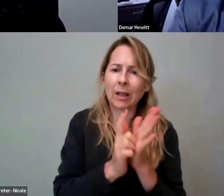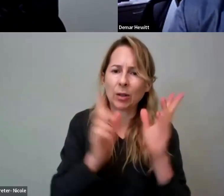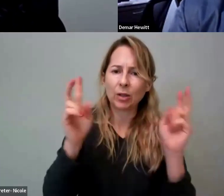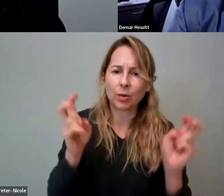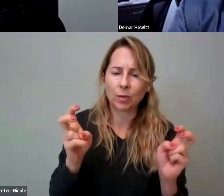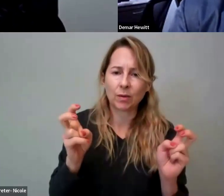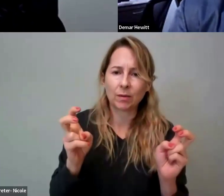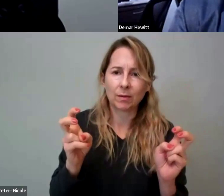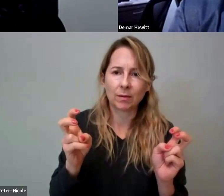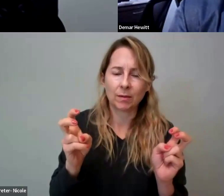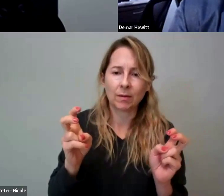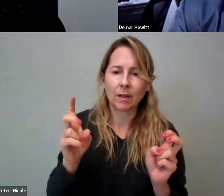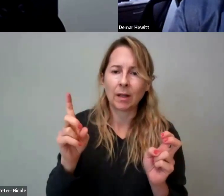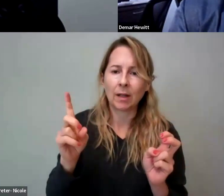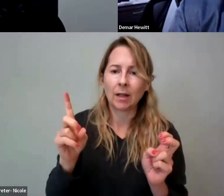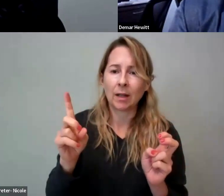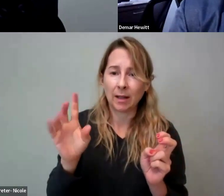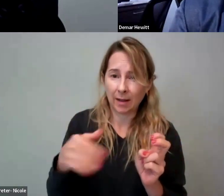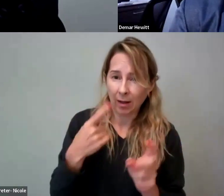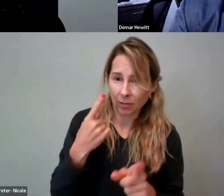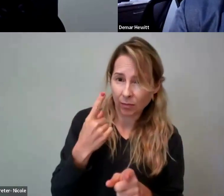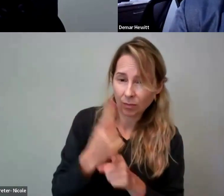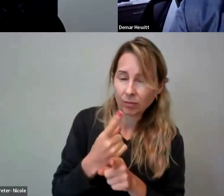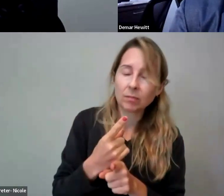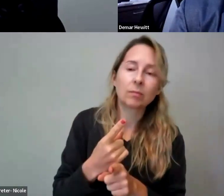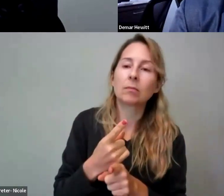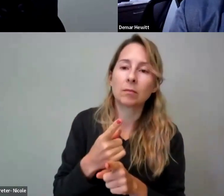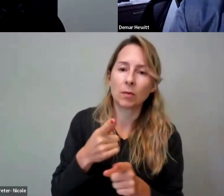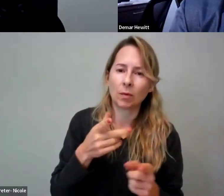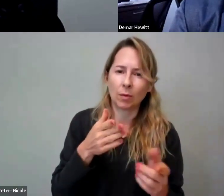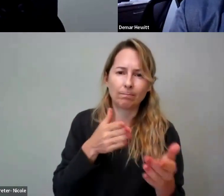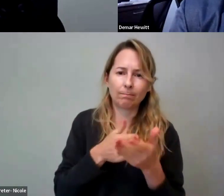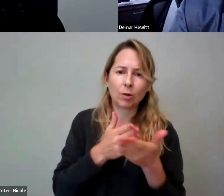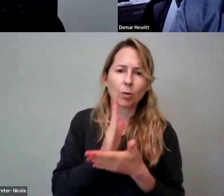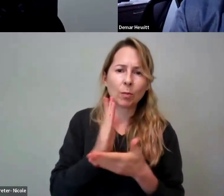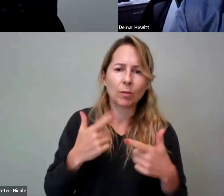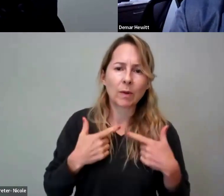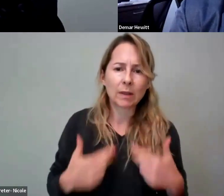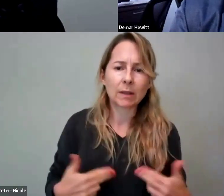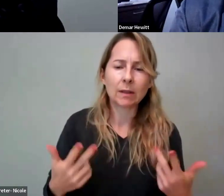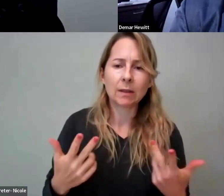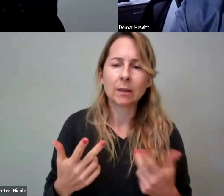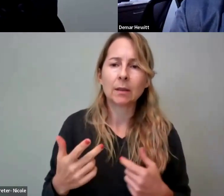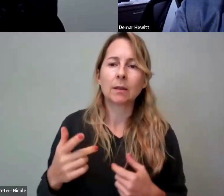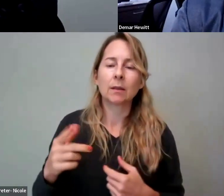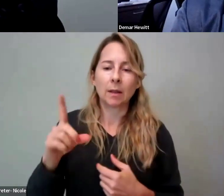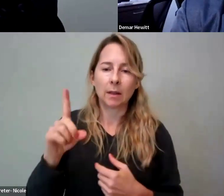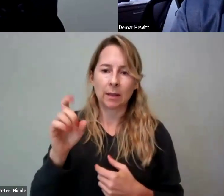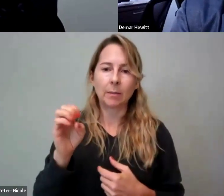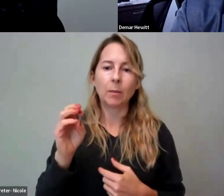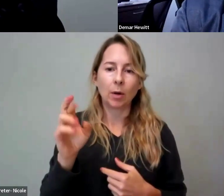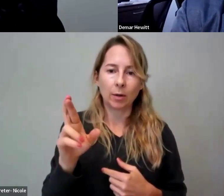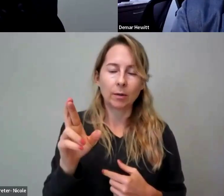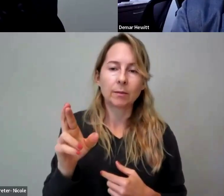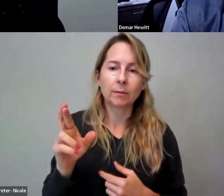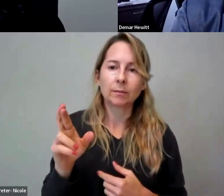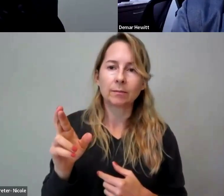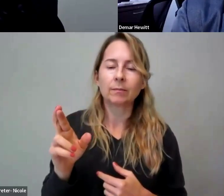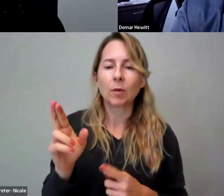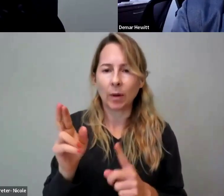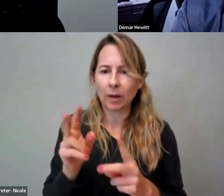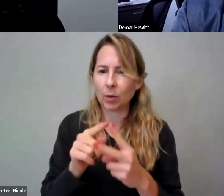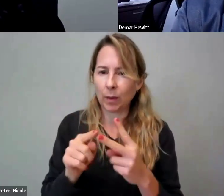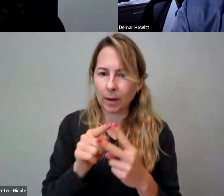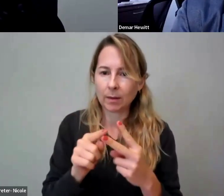It depends. So the two things I got from that. So there is the general requirement to provide